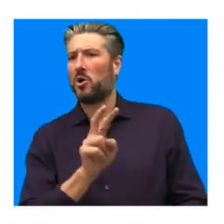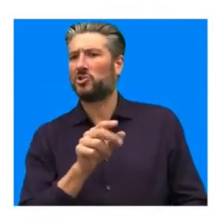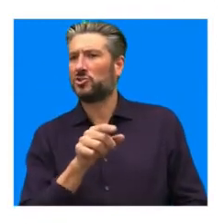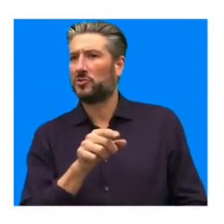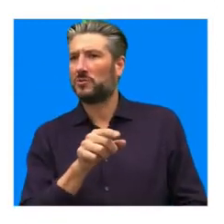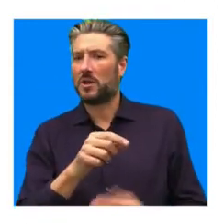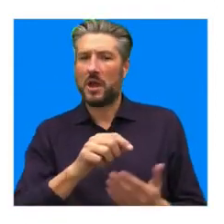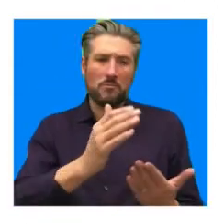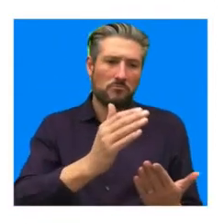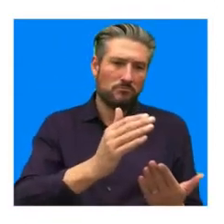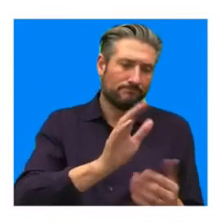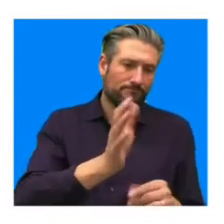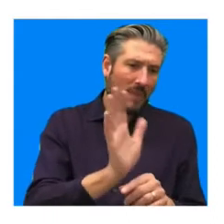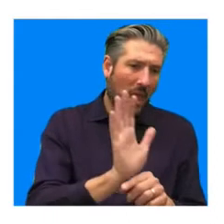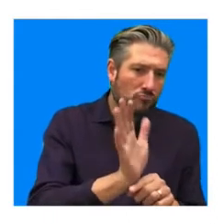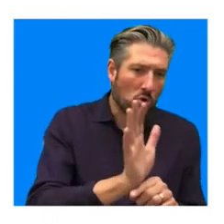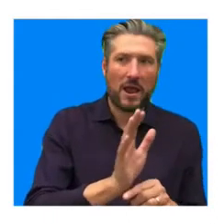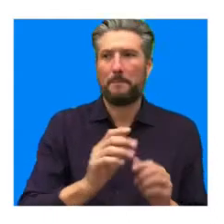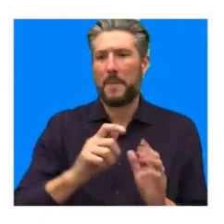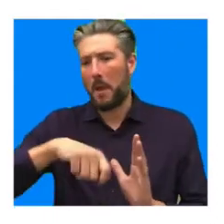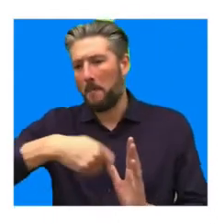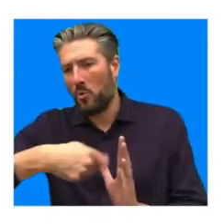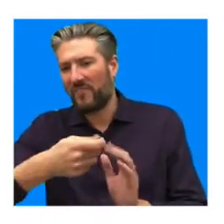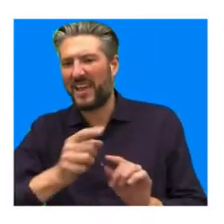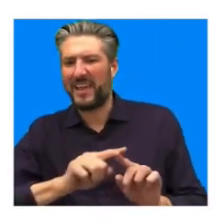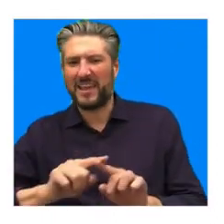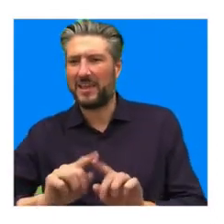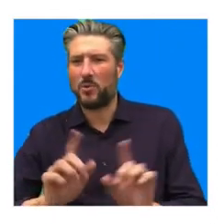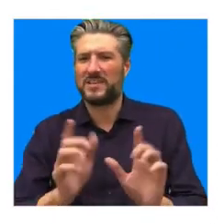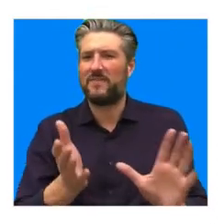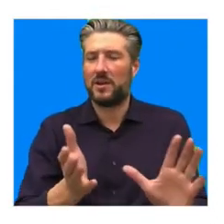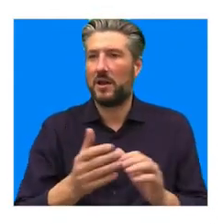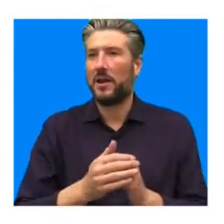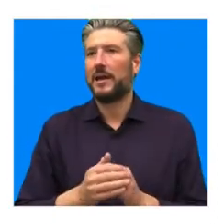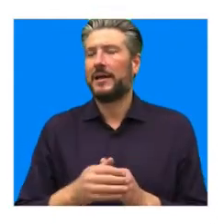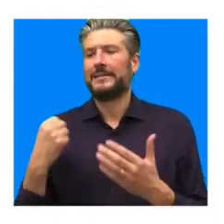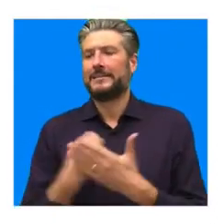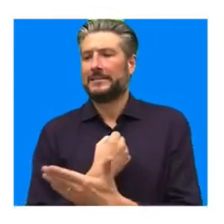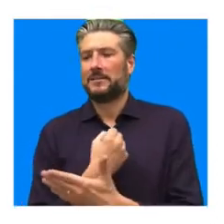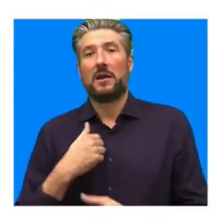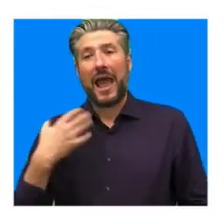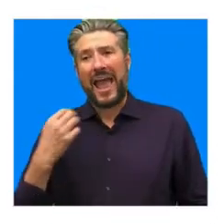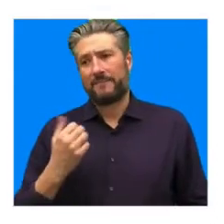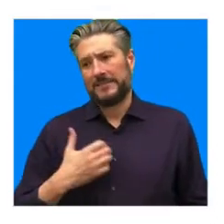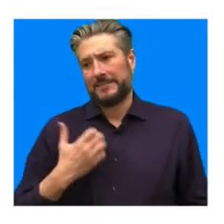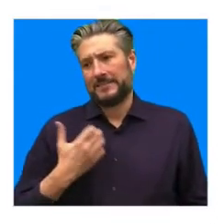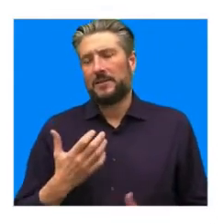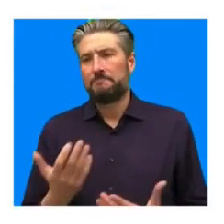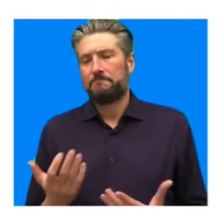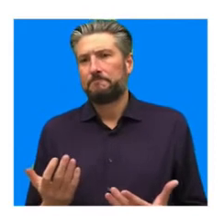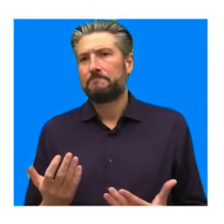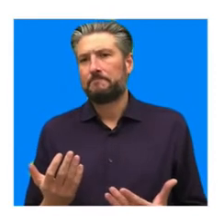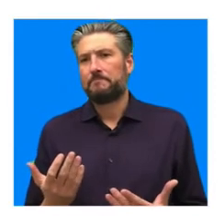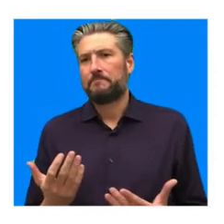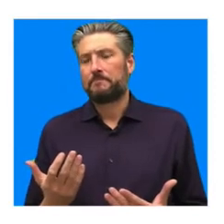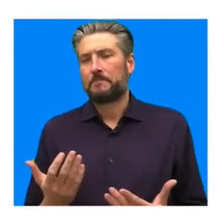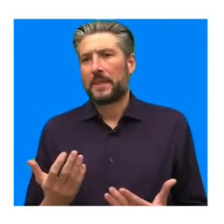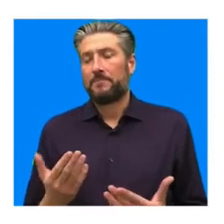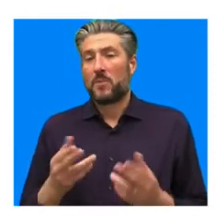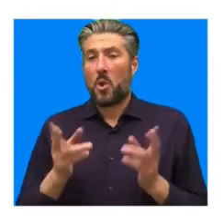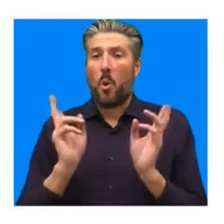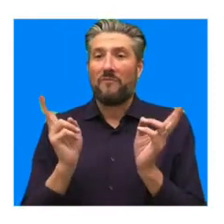be. And the irritation and the frustration that comes with that is often partnered with the fact that the audio